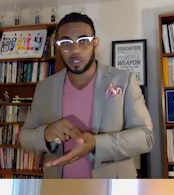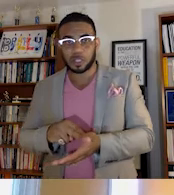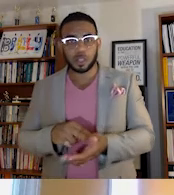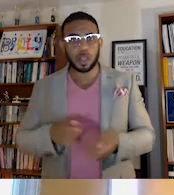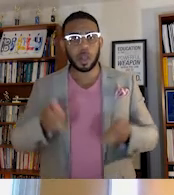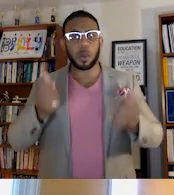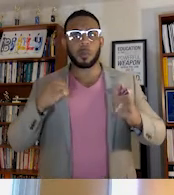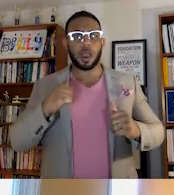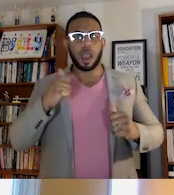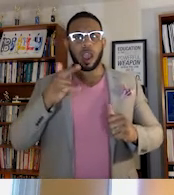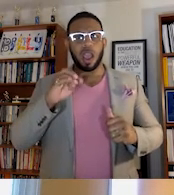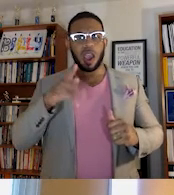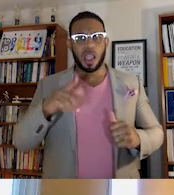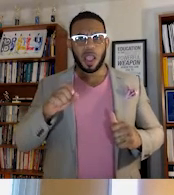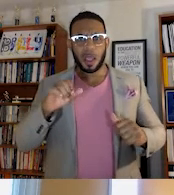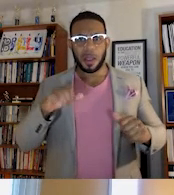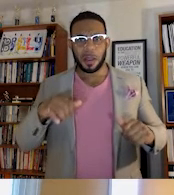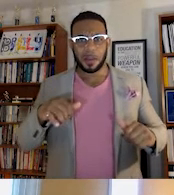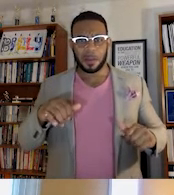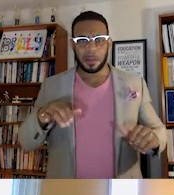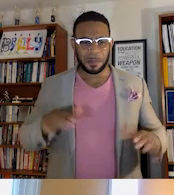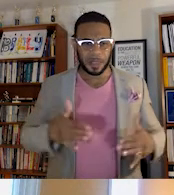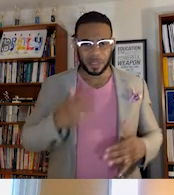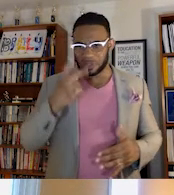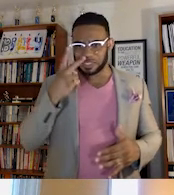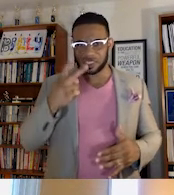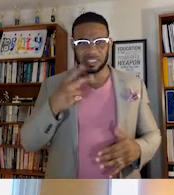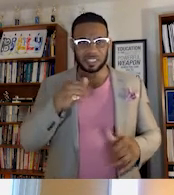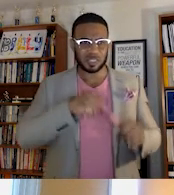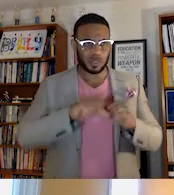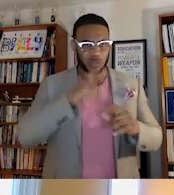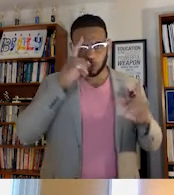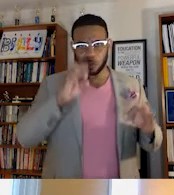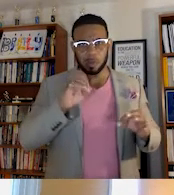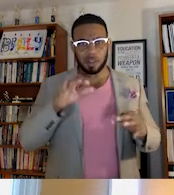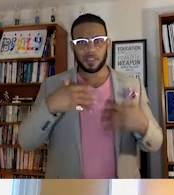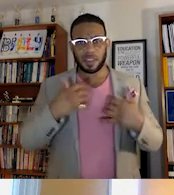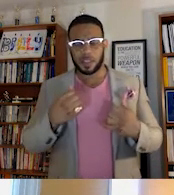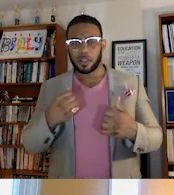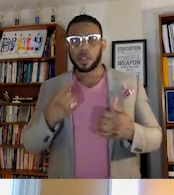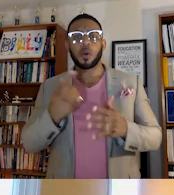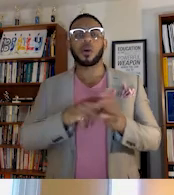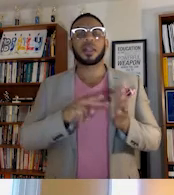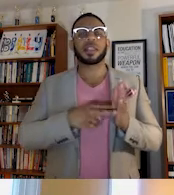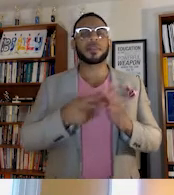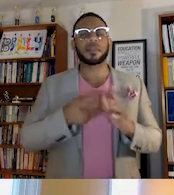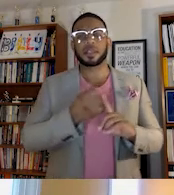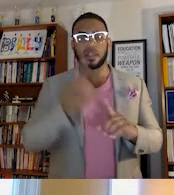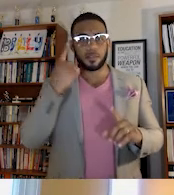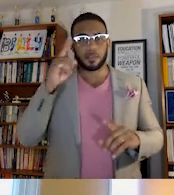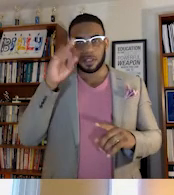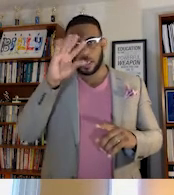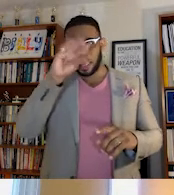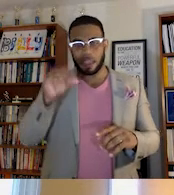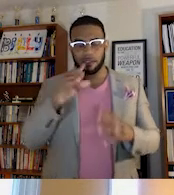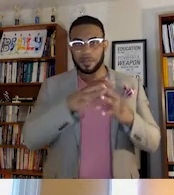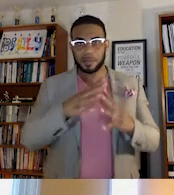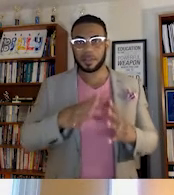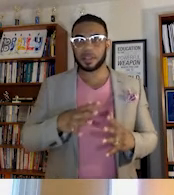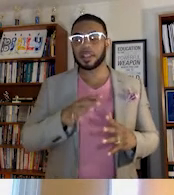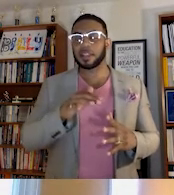putting on garbage bags, when you see the social determinants of health and what that meant for the African